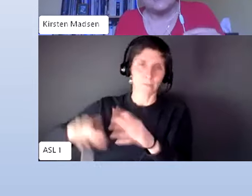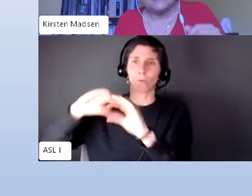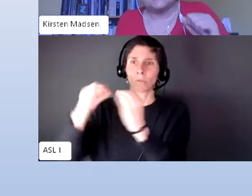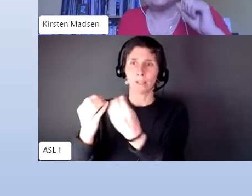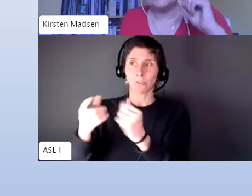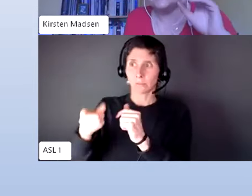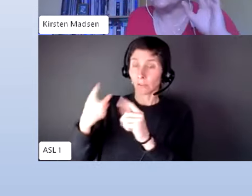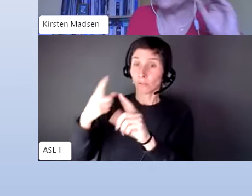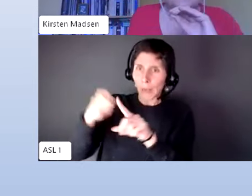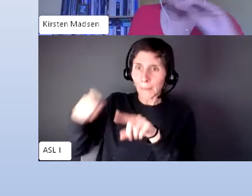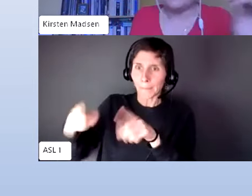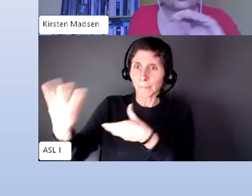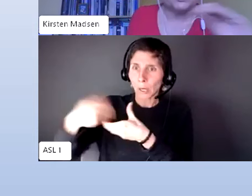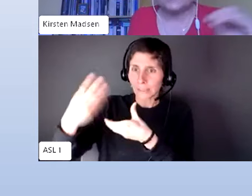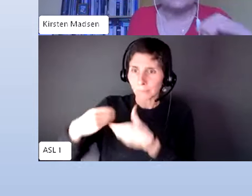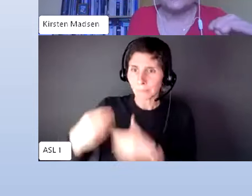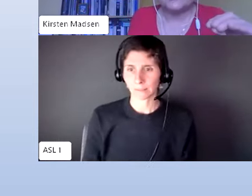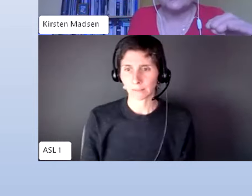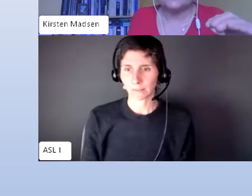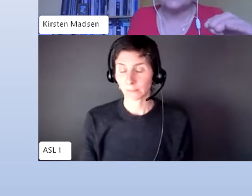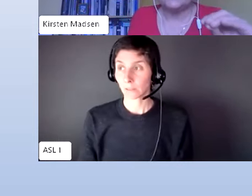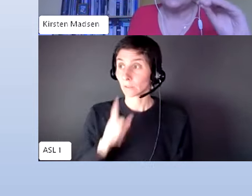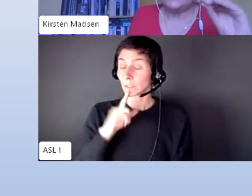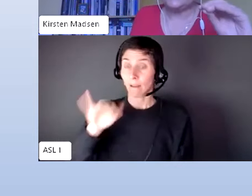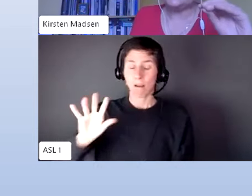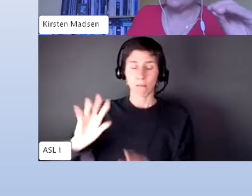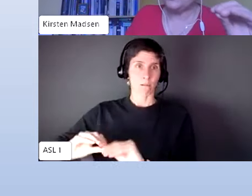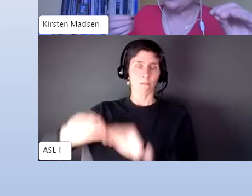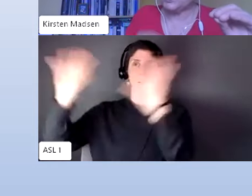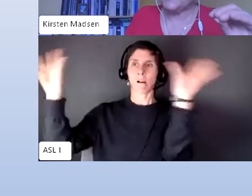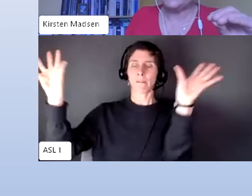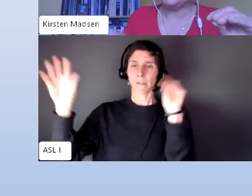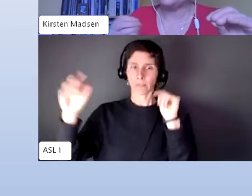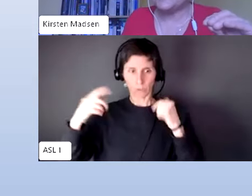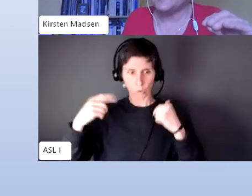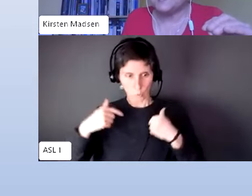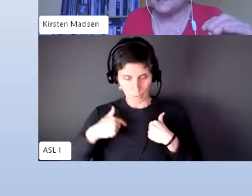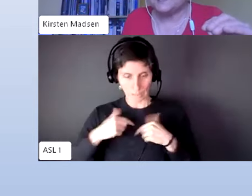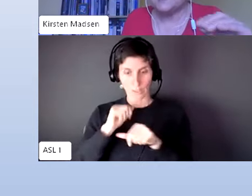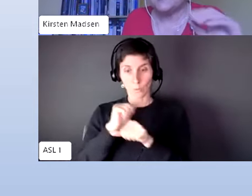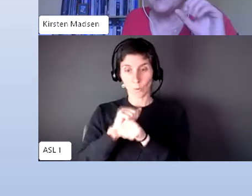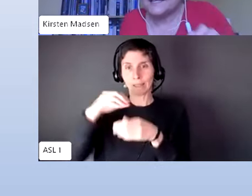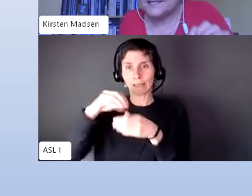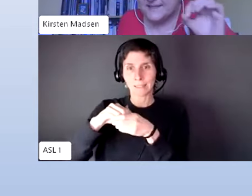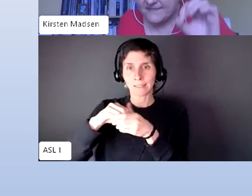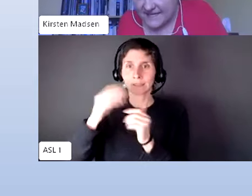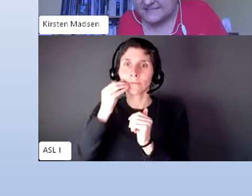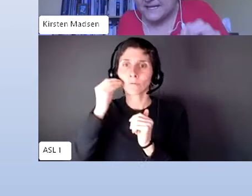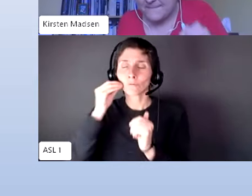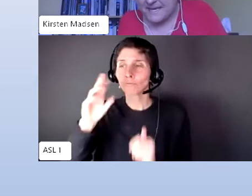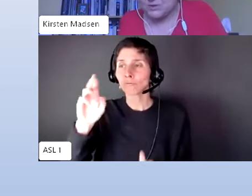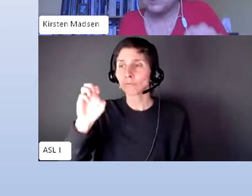It is another thing that became incredibly clear is we're working in residences. This is